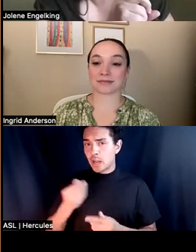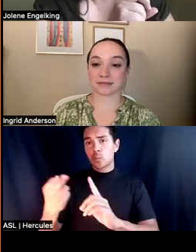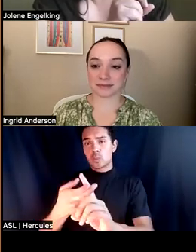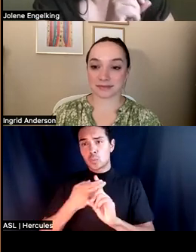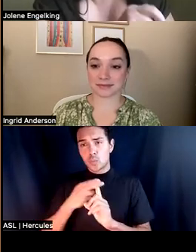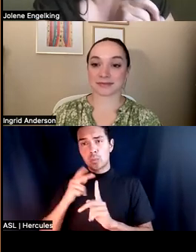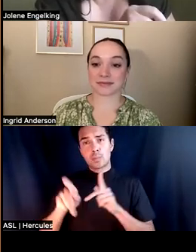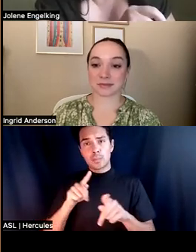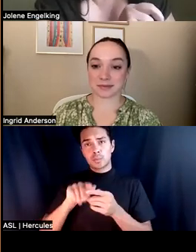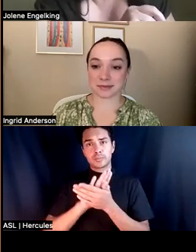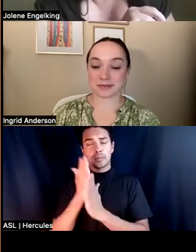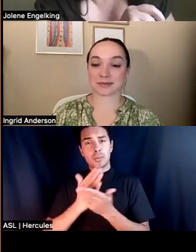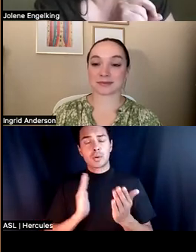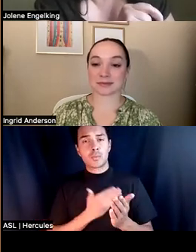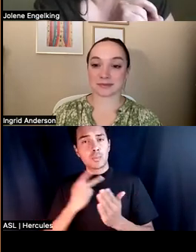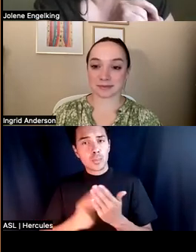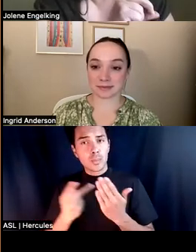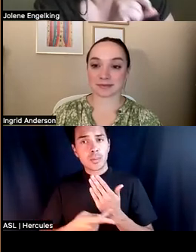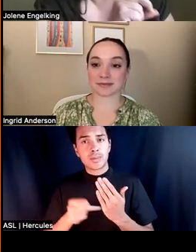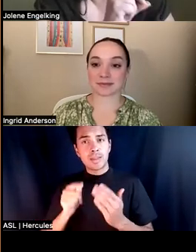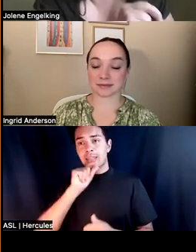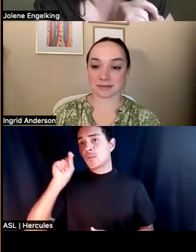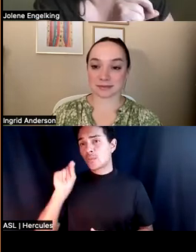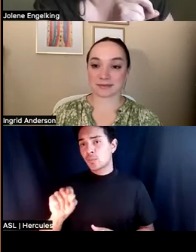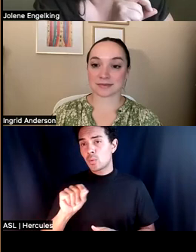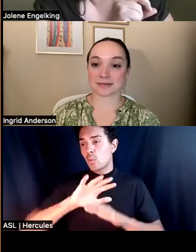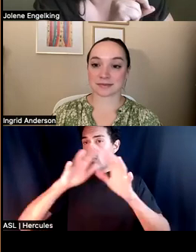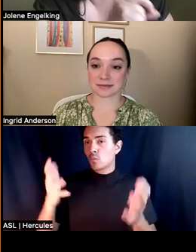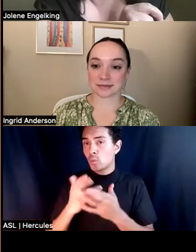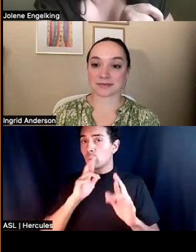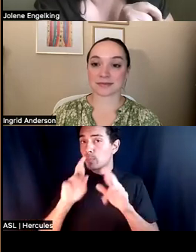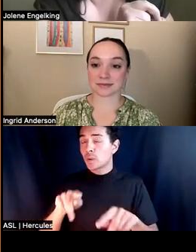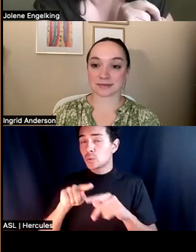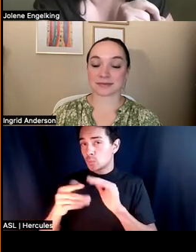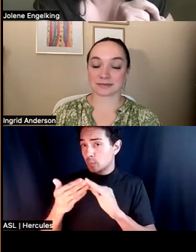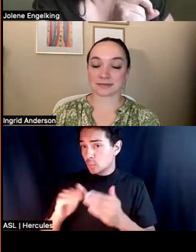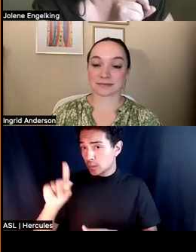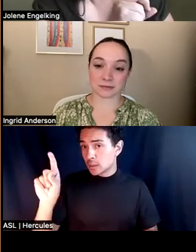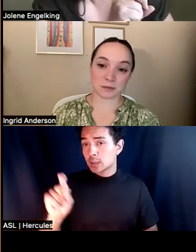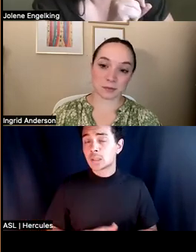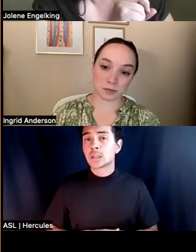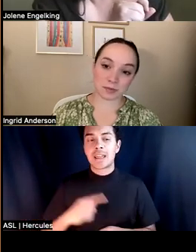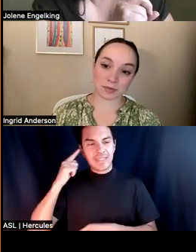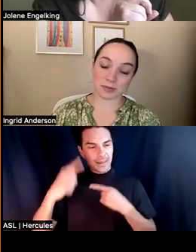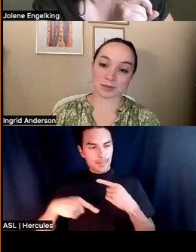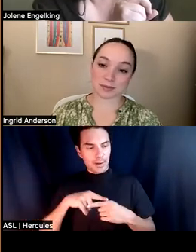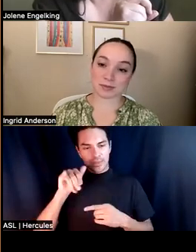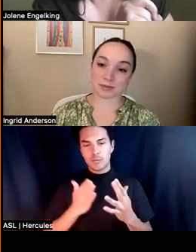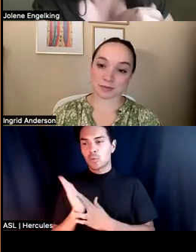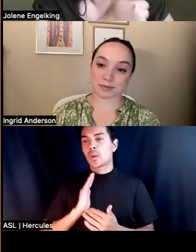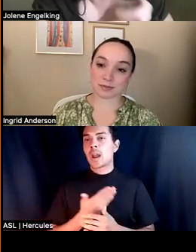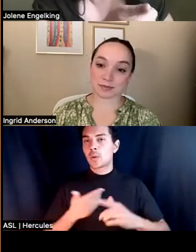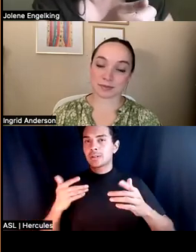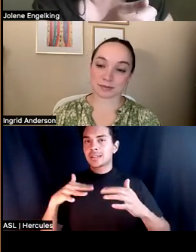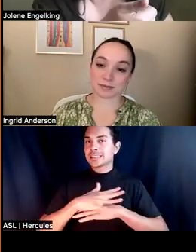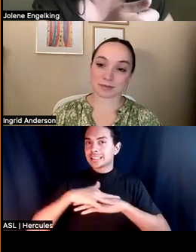be part of our programs and therefore part of the overall response in community, right? And think about that through our Indigenous lens and thinking